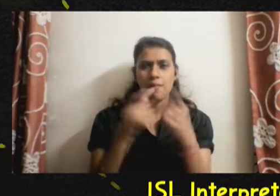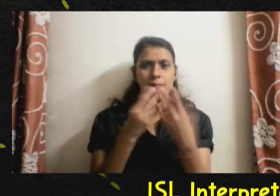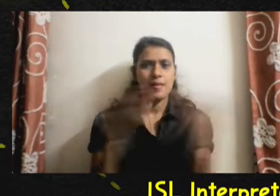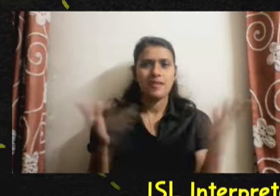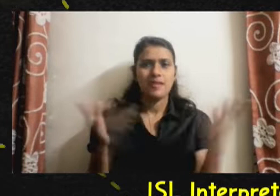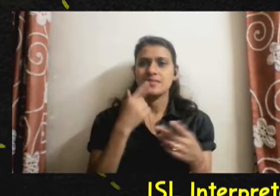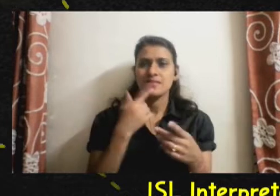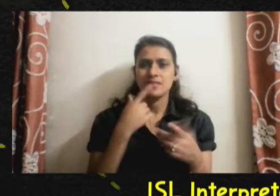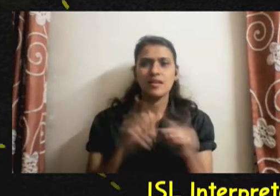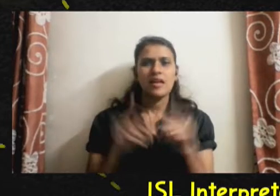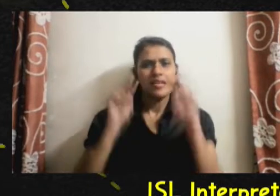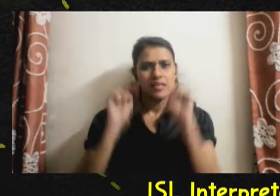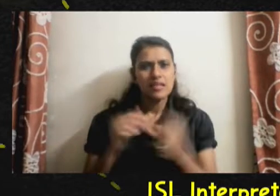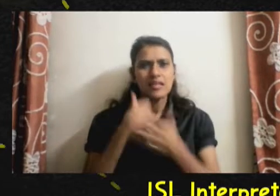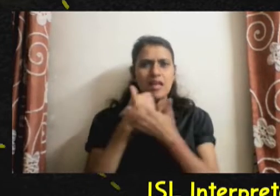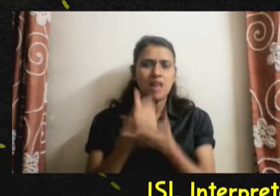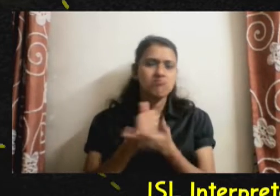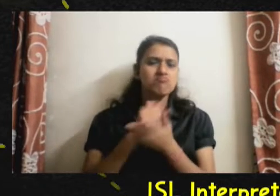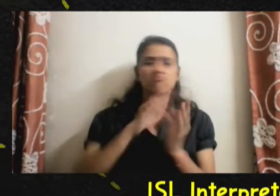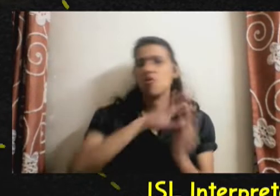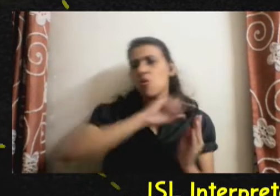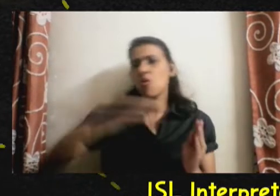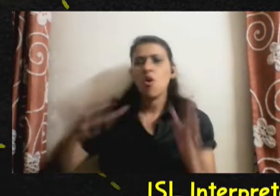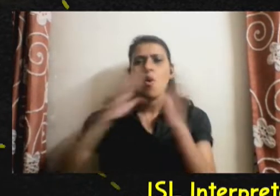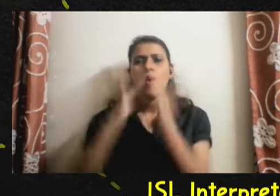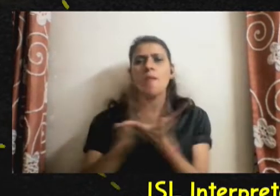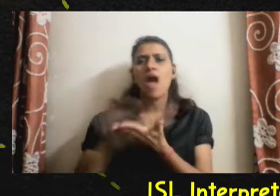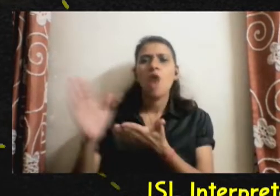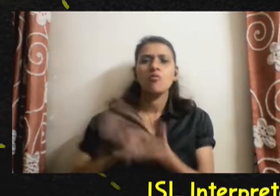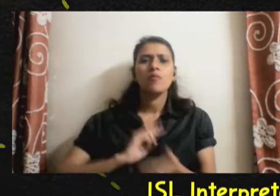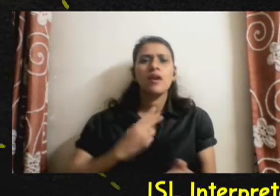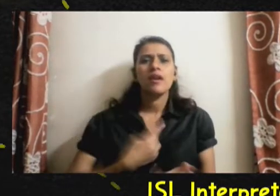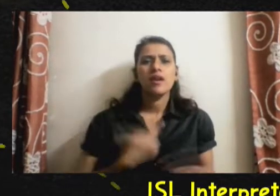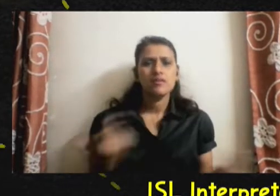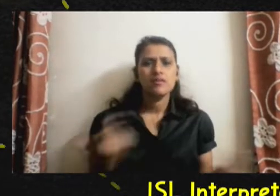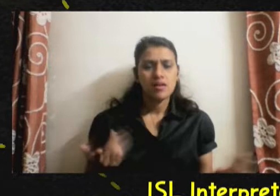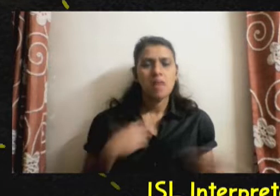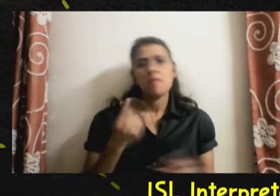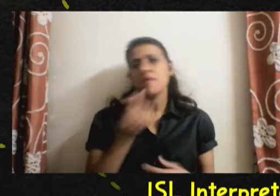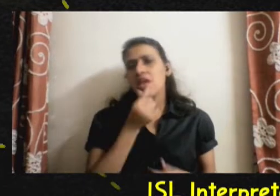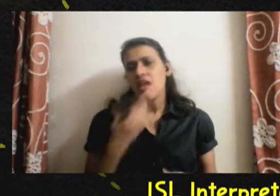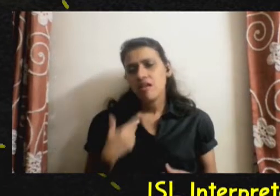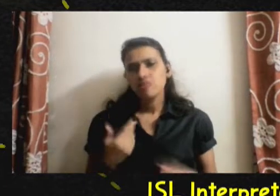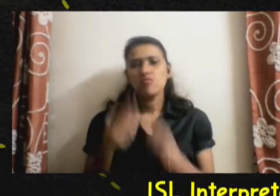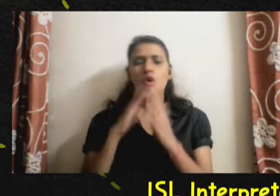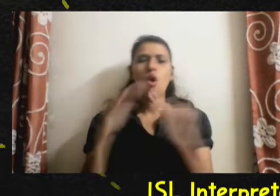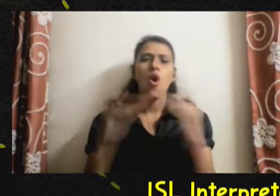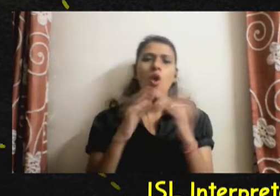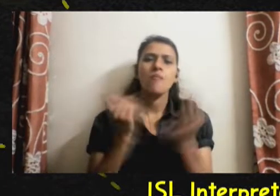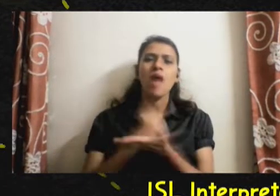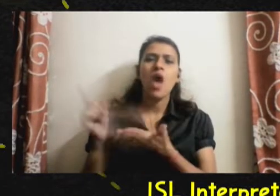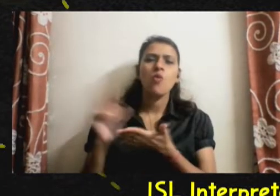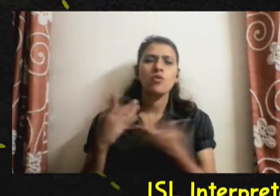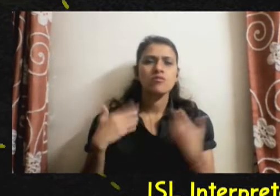say, I need help, I'm being thrown out of home because I'm transgender or because I'm gay. So there's no need